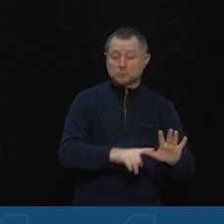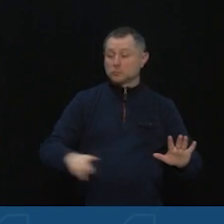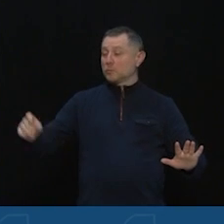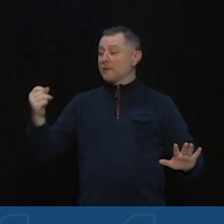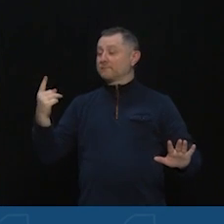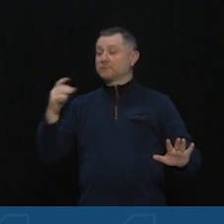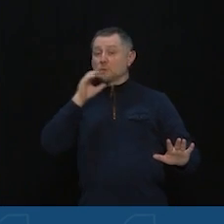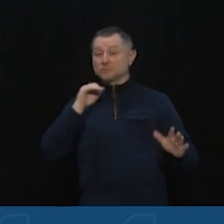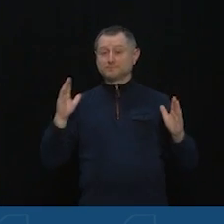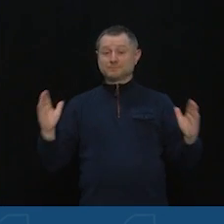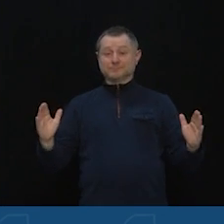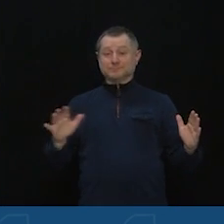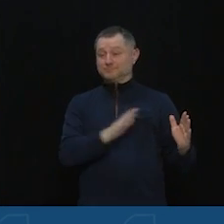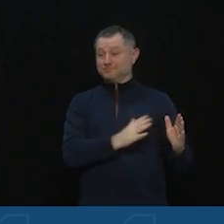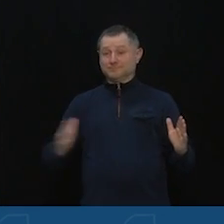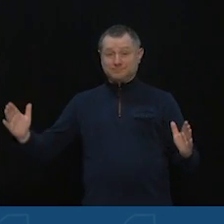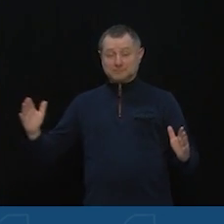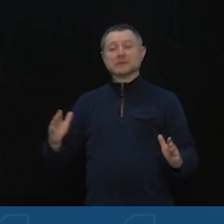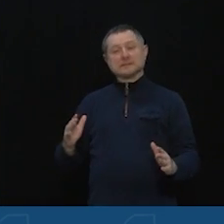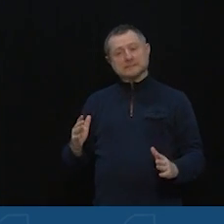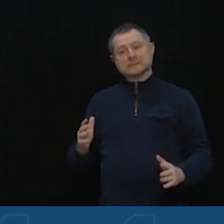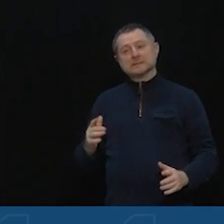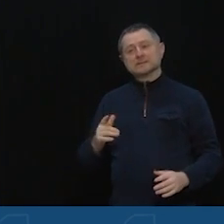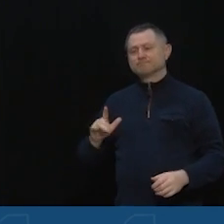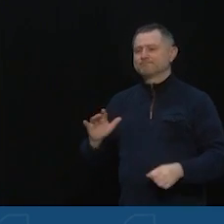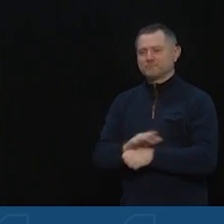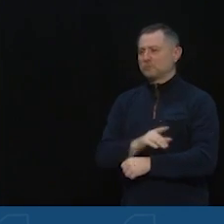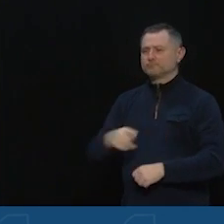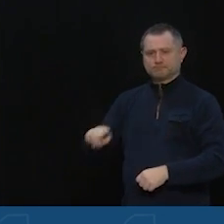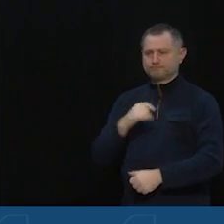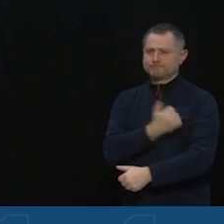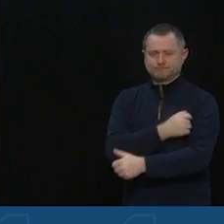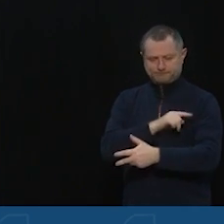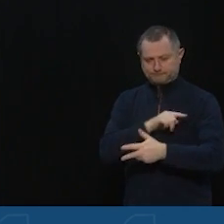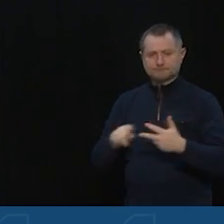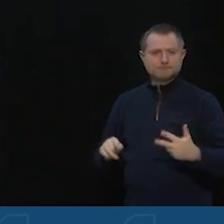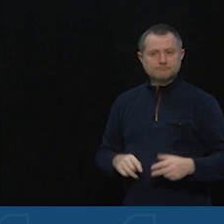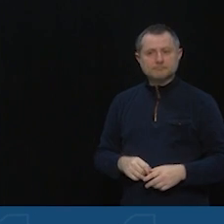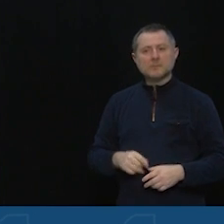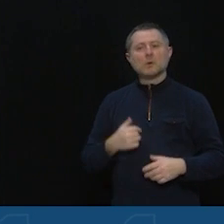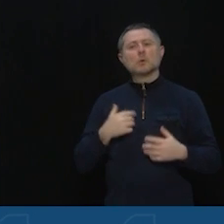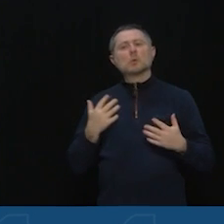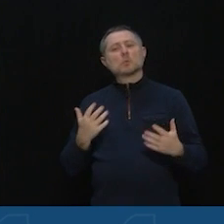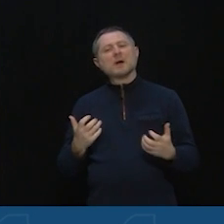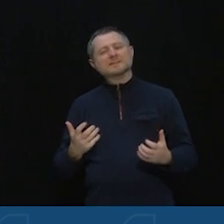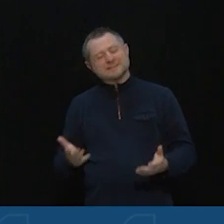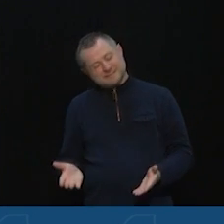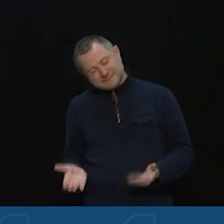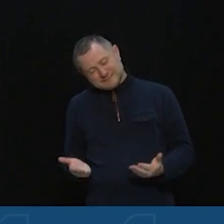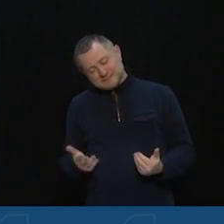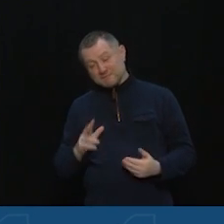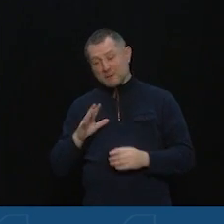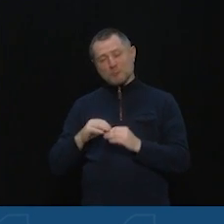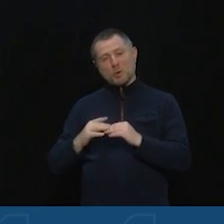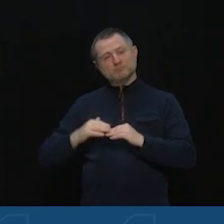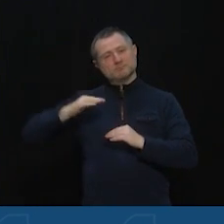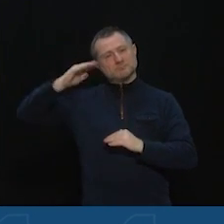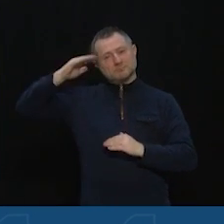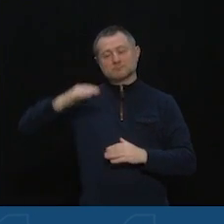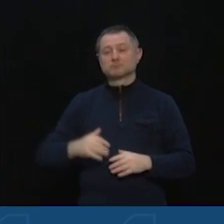who are fully vaccinated, and we need that number to go up.